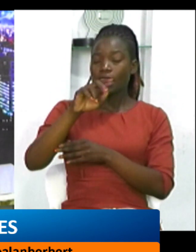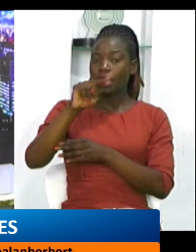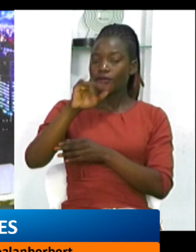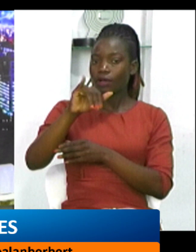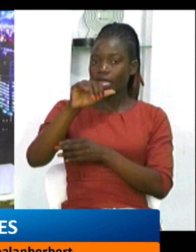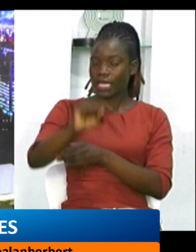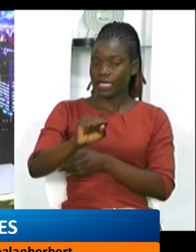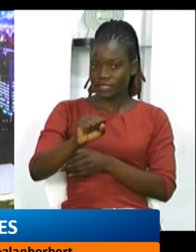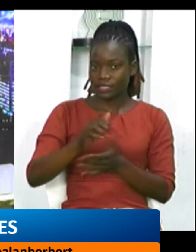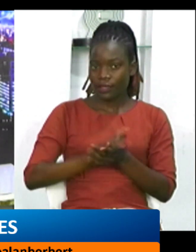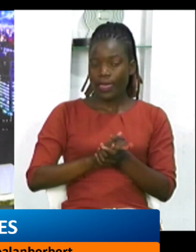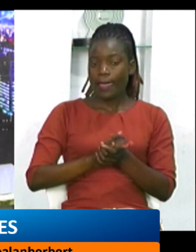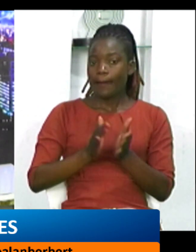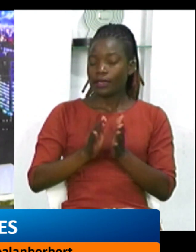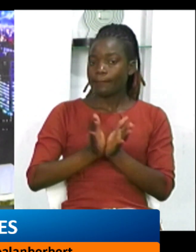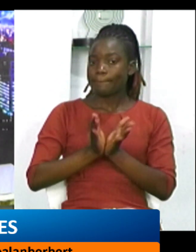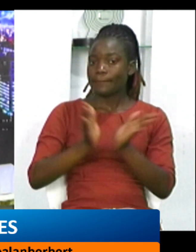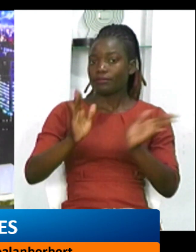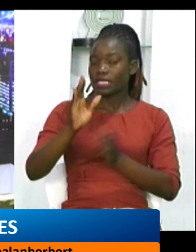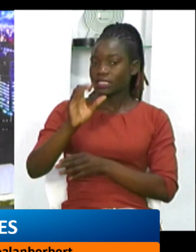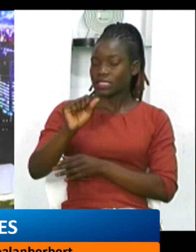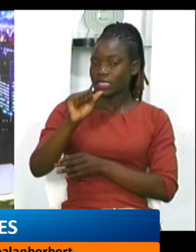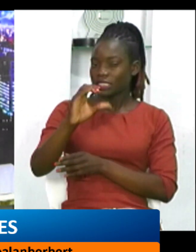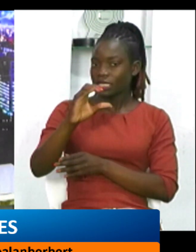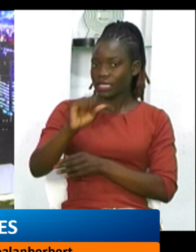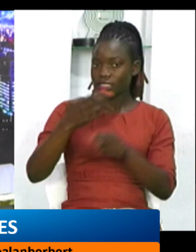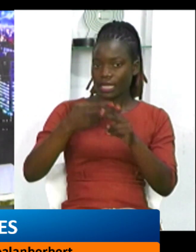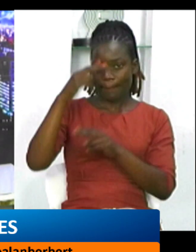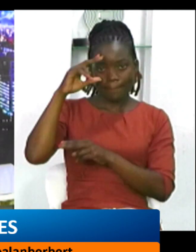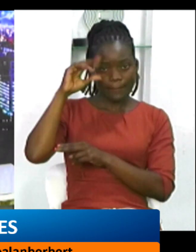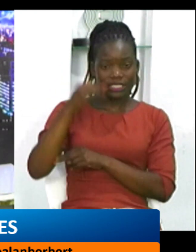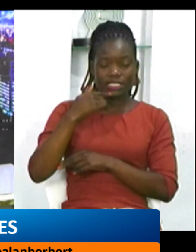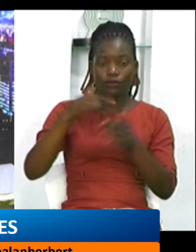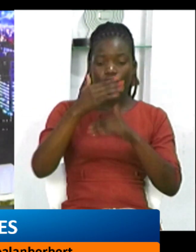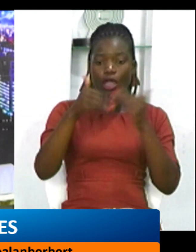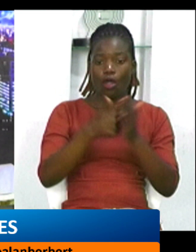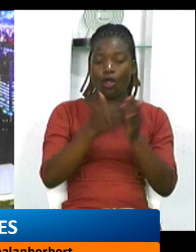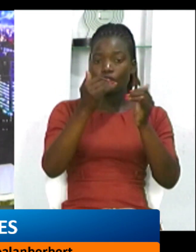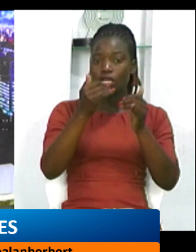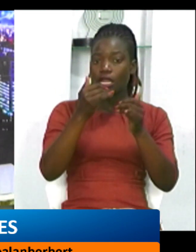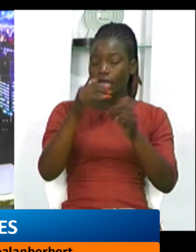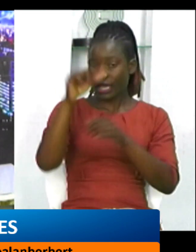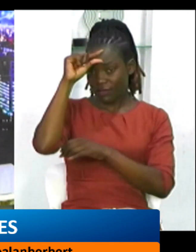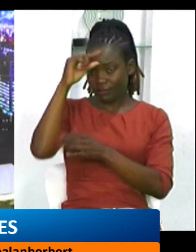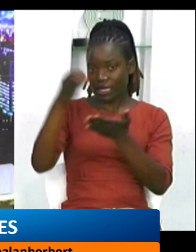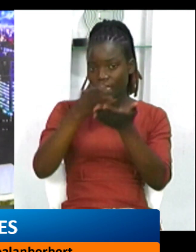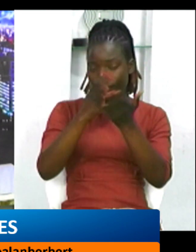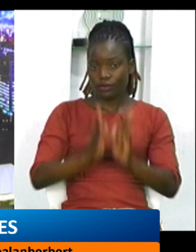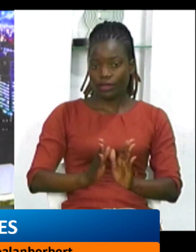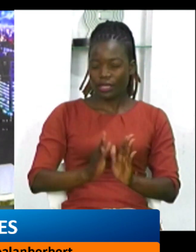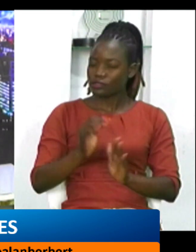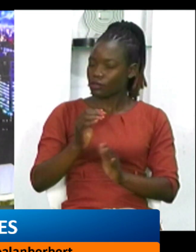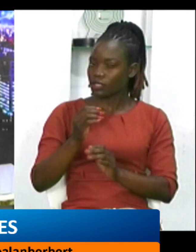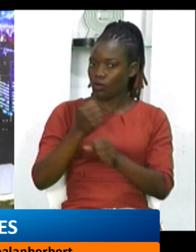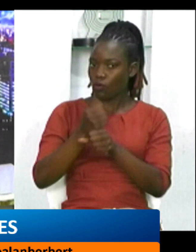Certificate. Now, Public Service Cabinet Secretary Moses Kuria has declared that all new government employees will now need a National Youth